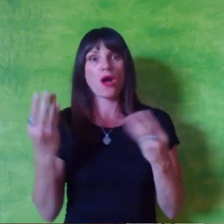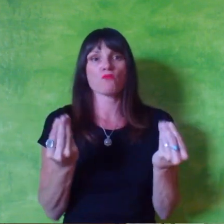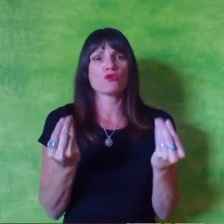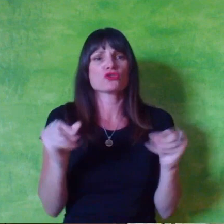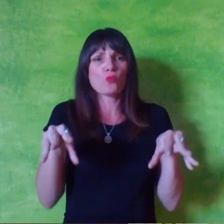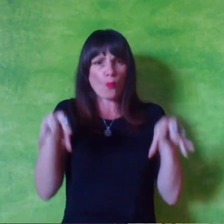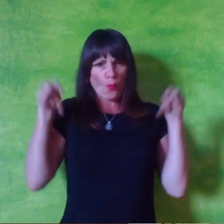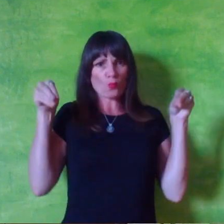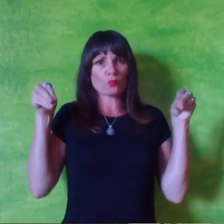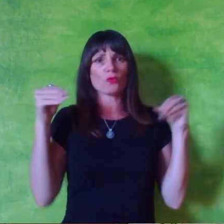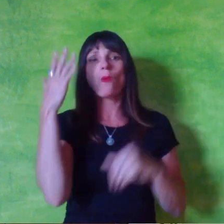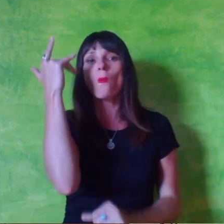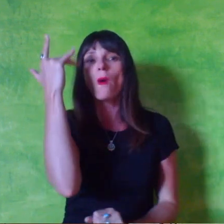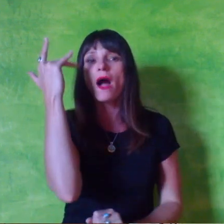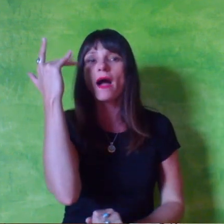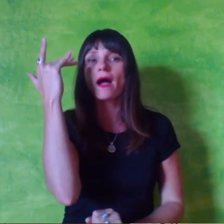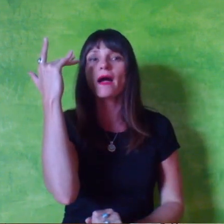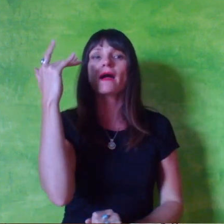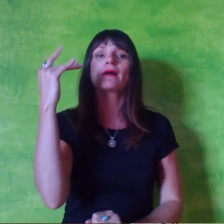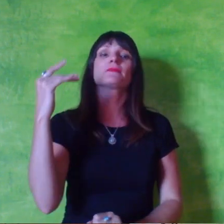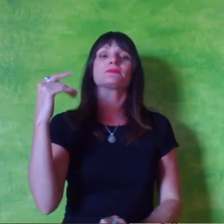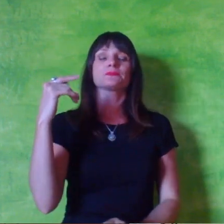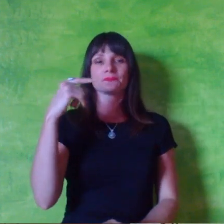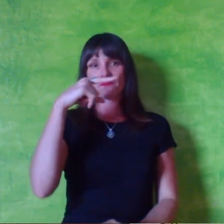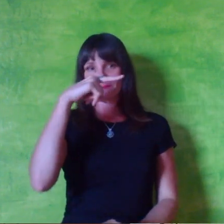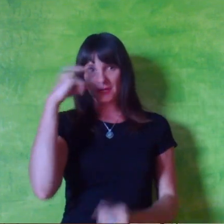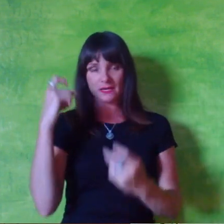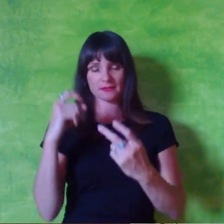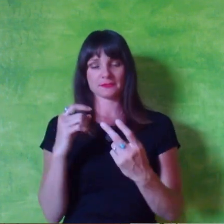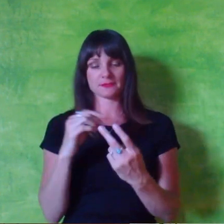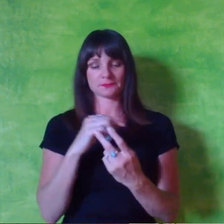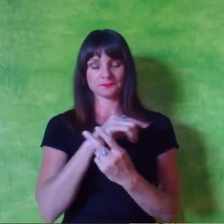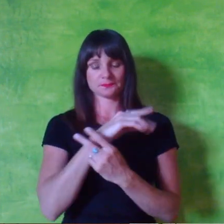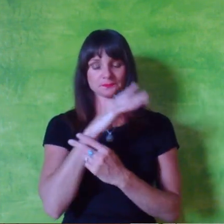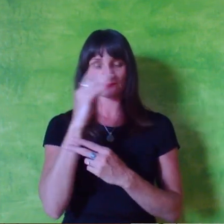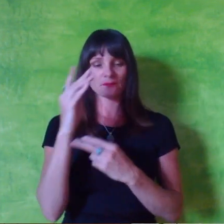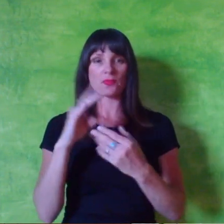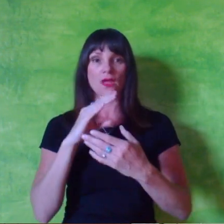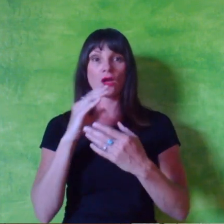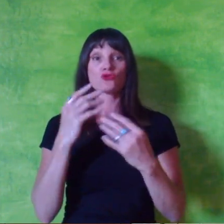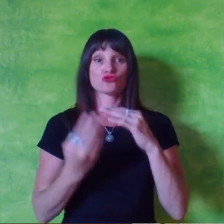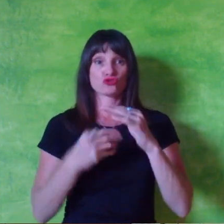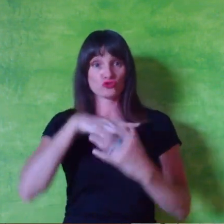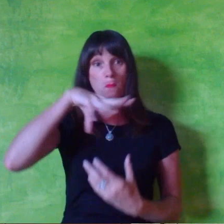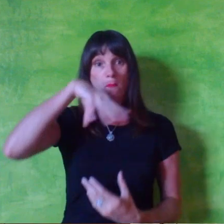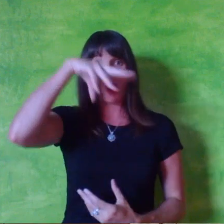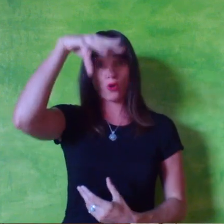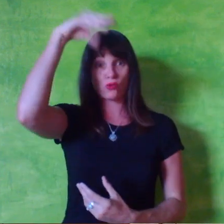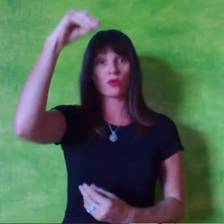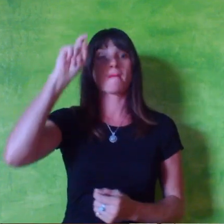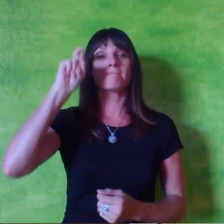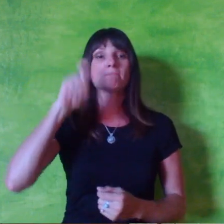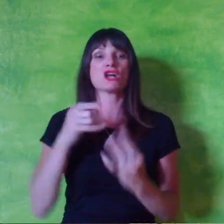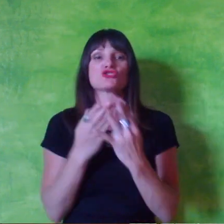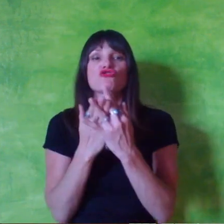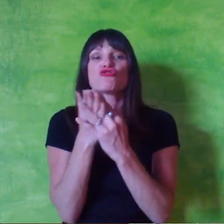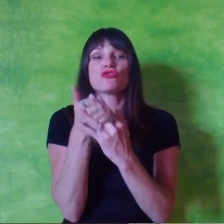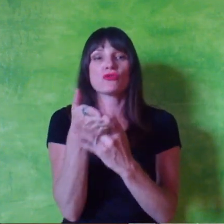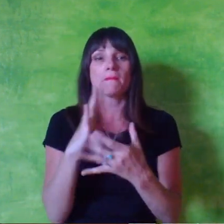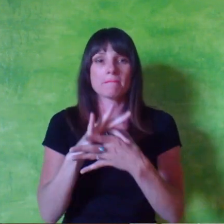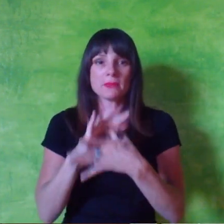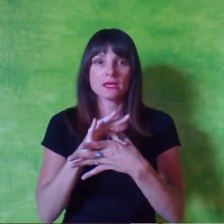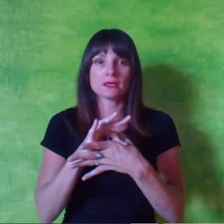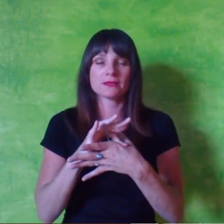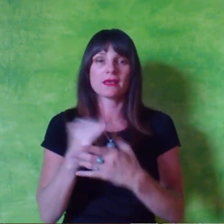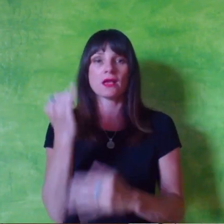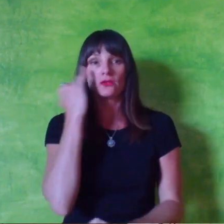the smoke will get into the meat, but if it's got too much moisture on there, you won't get that little dark rind that you want that's got all the